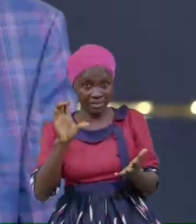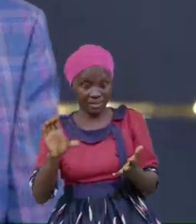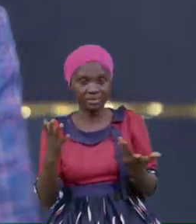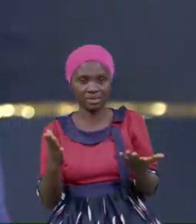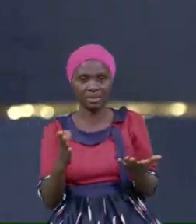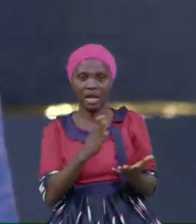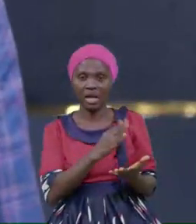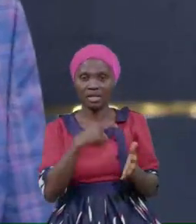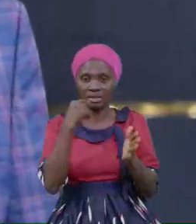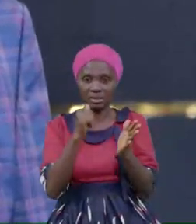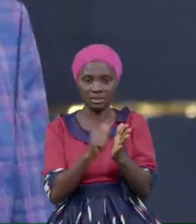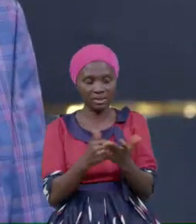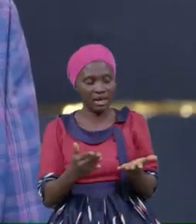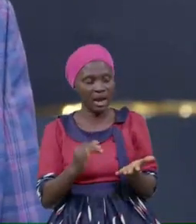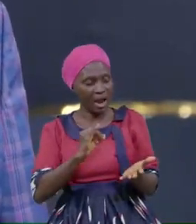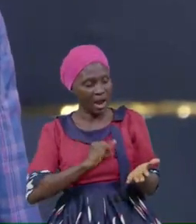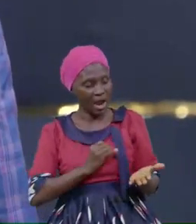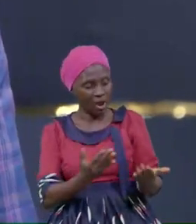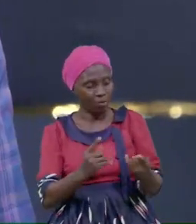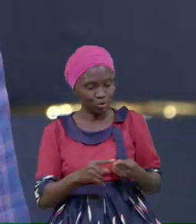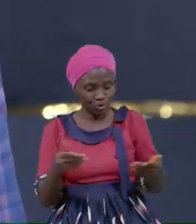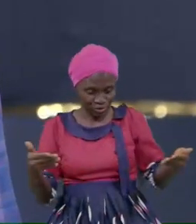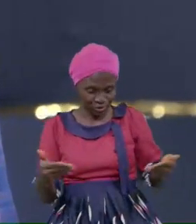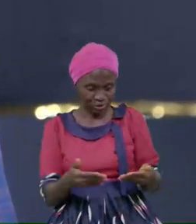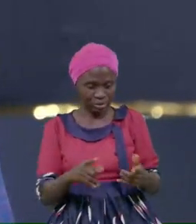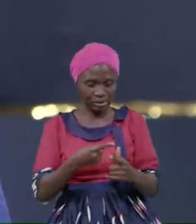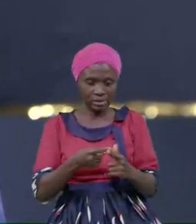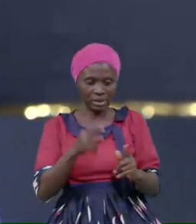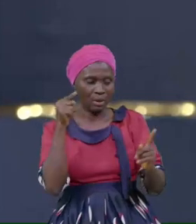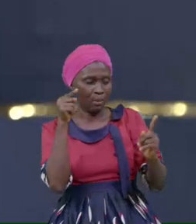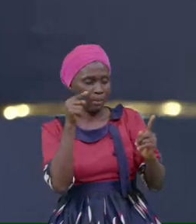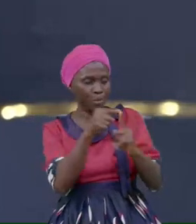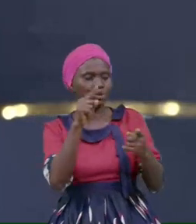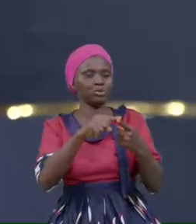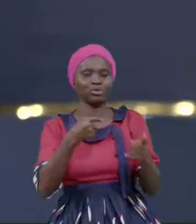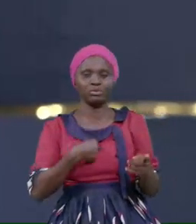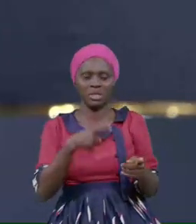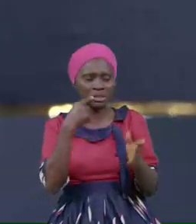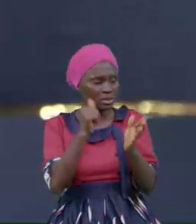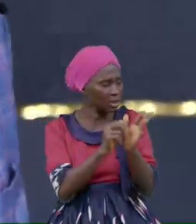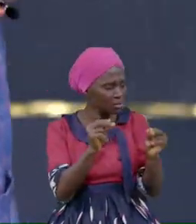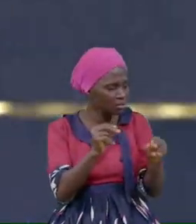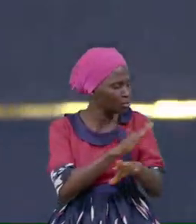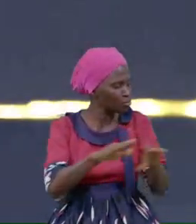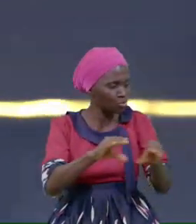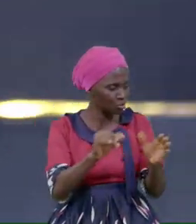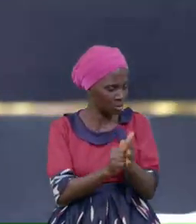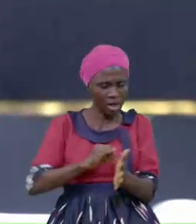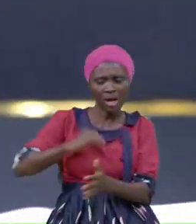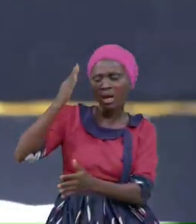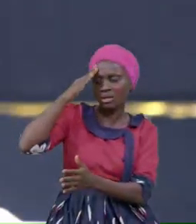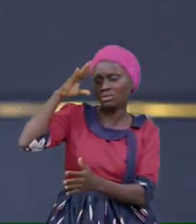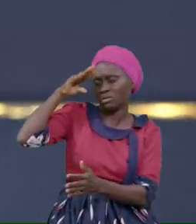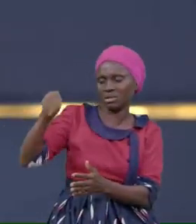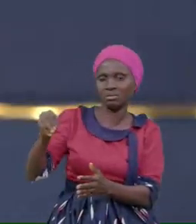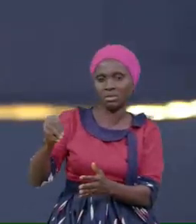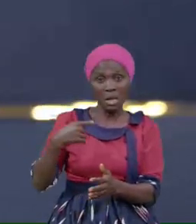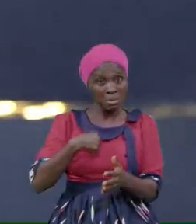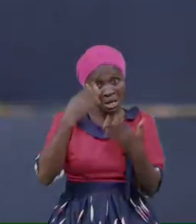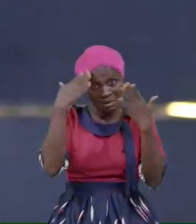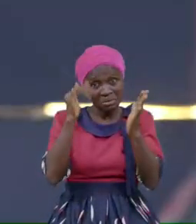to introduce. And then he pointed to me. He says, don't do that. I know him. I didn't know he knew me. Heaven